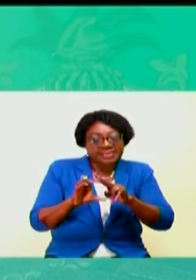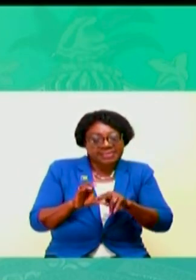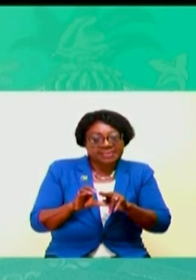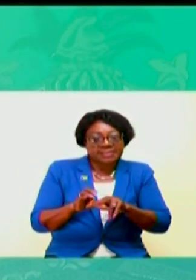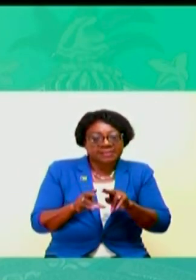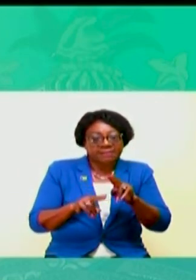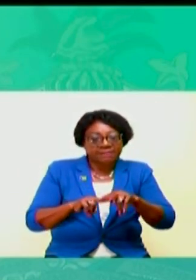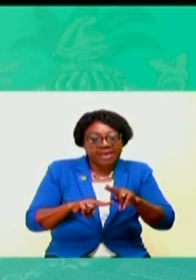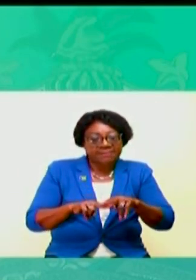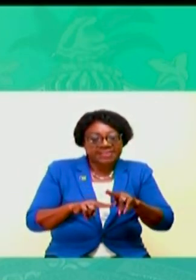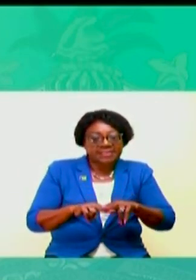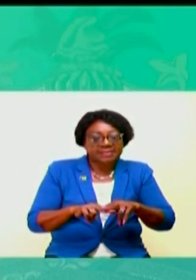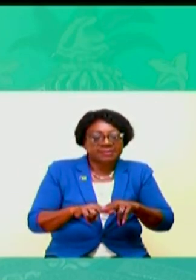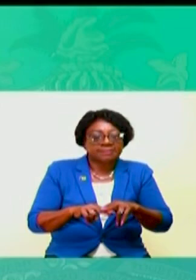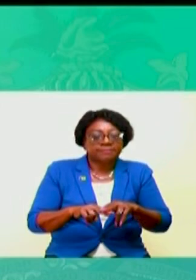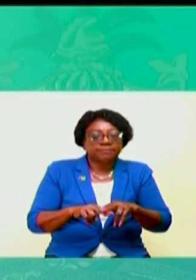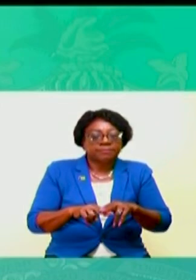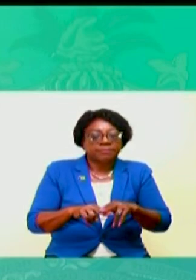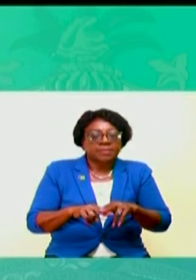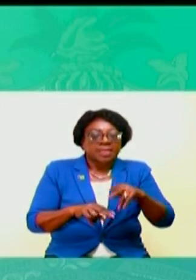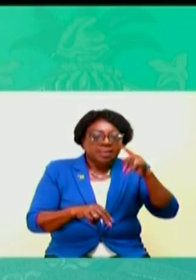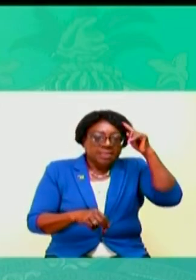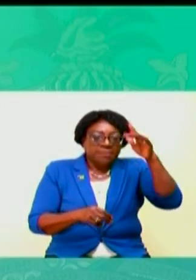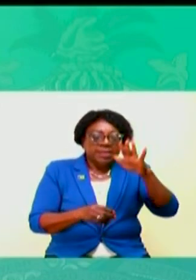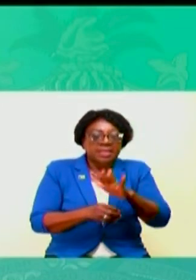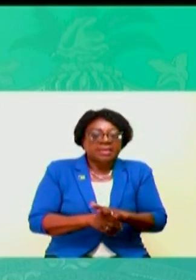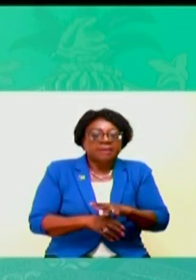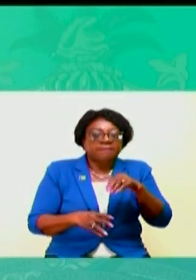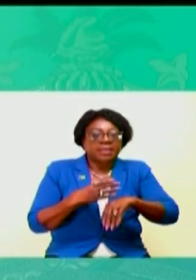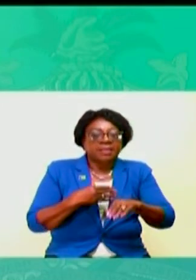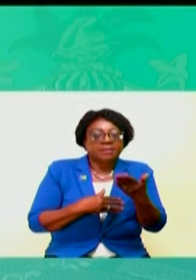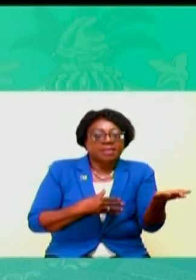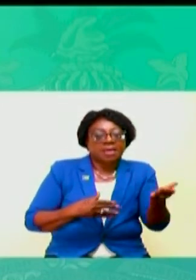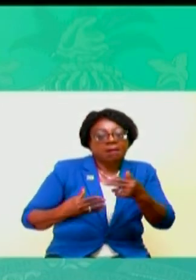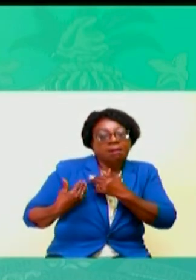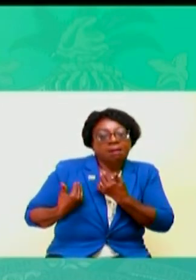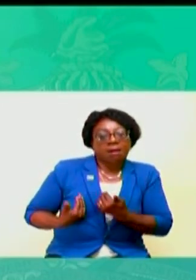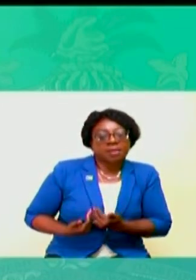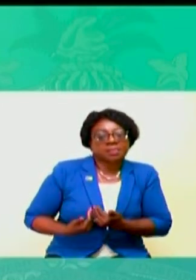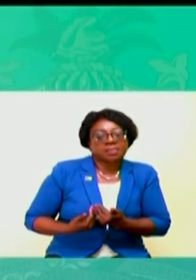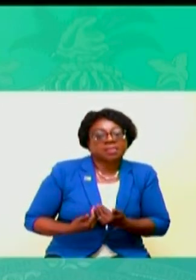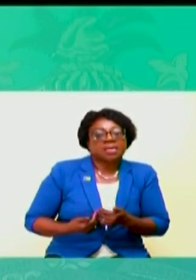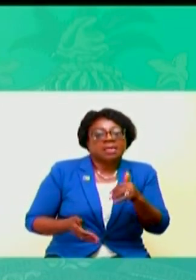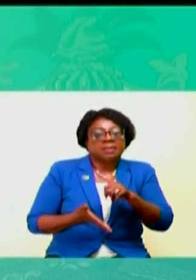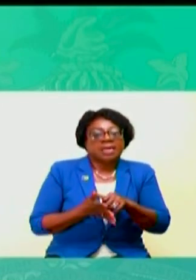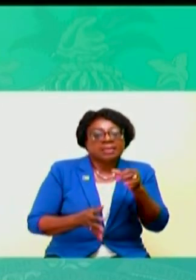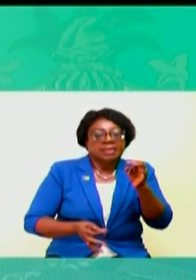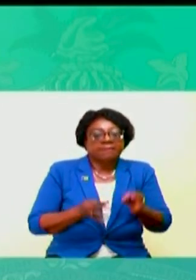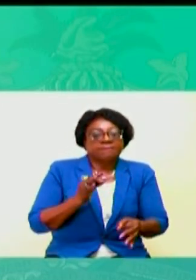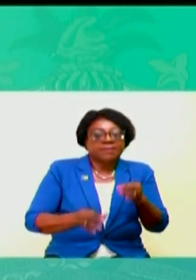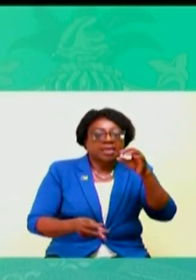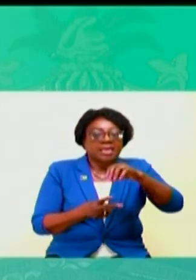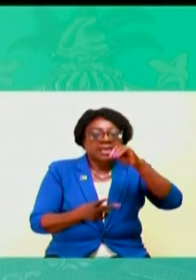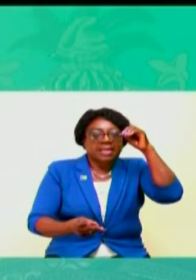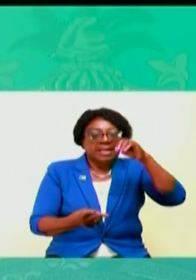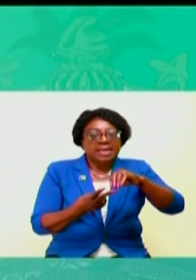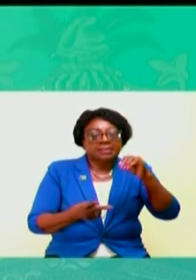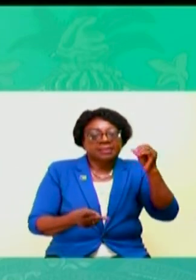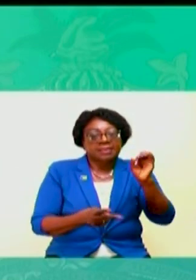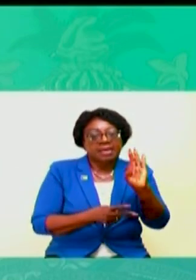gave them 5 seats. Because they believed within their heart and their soul that if they elected y'all, we all would have done